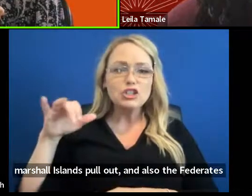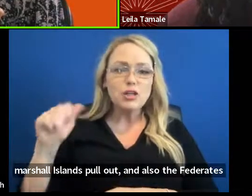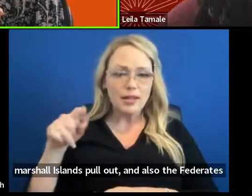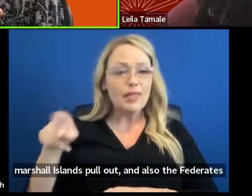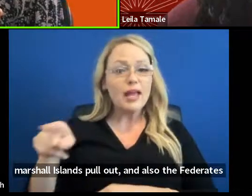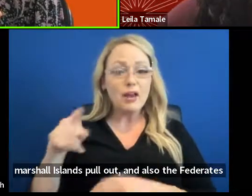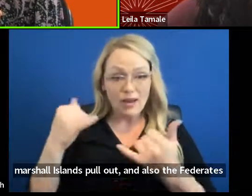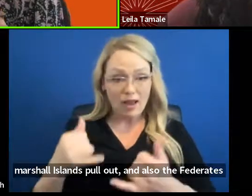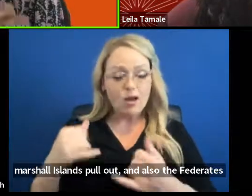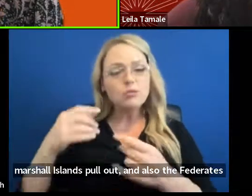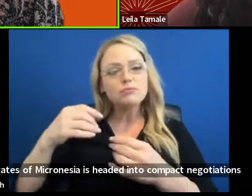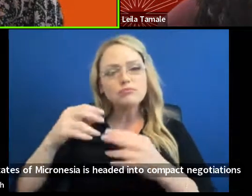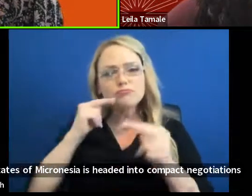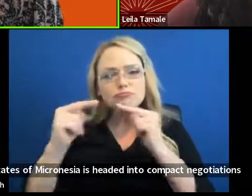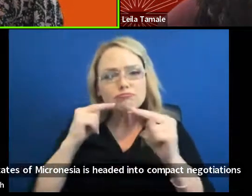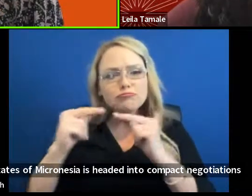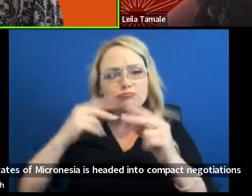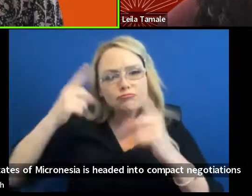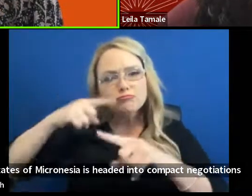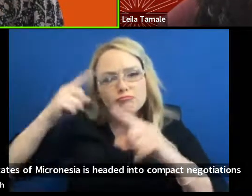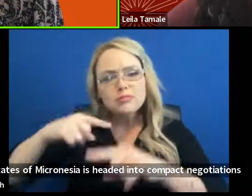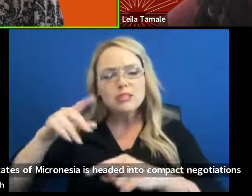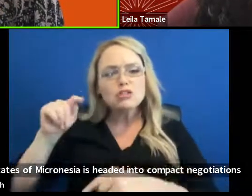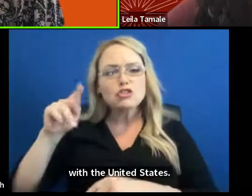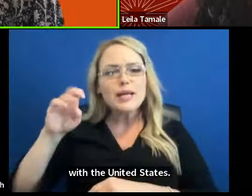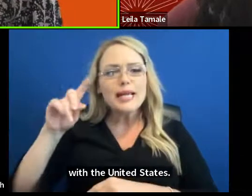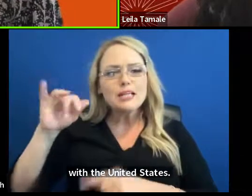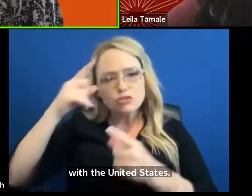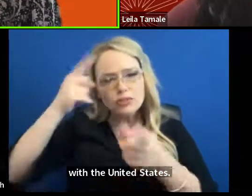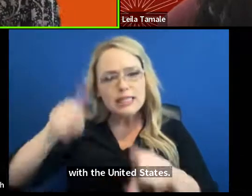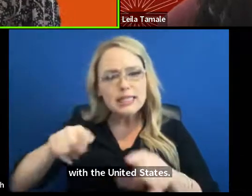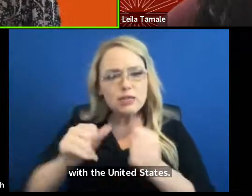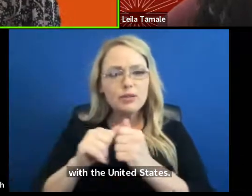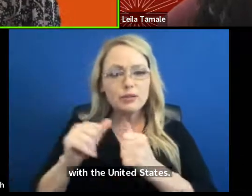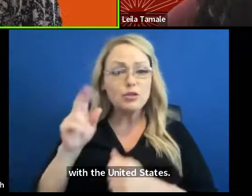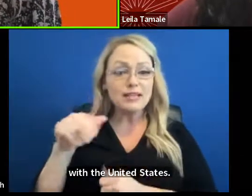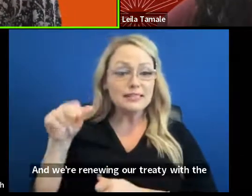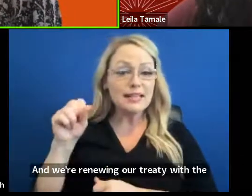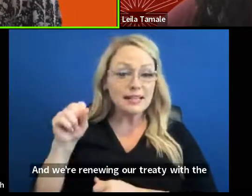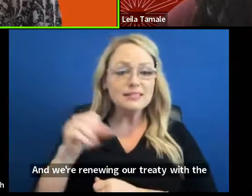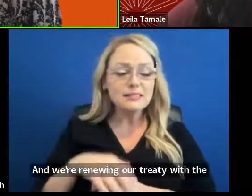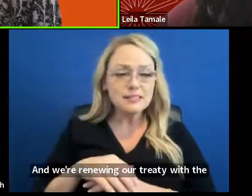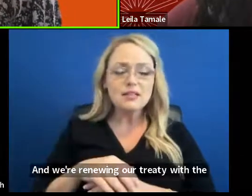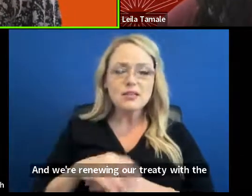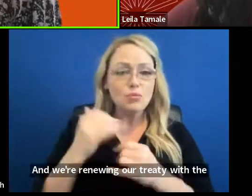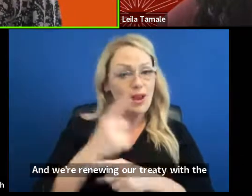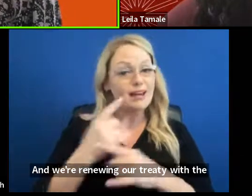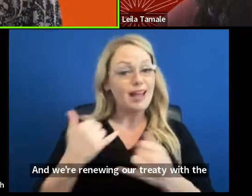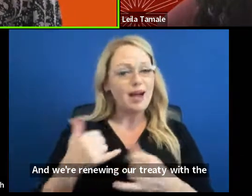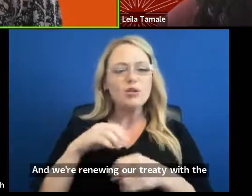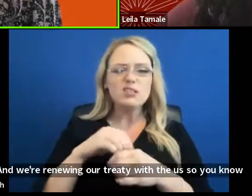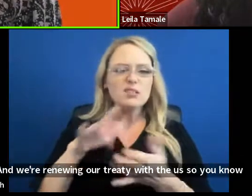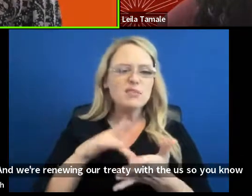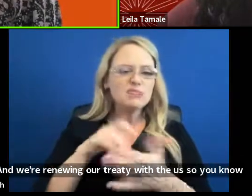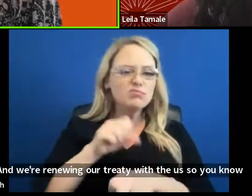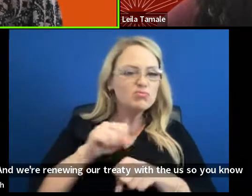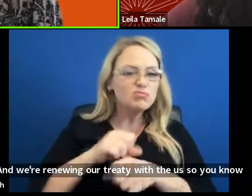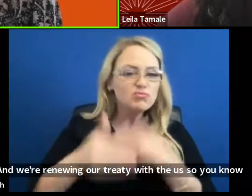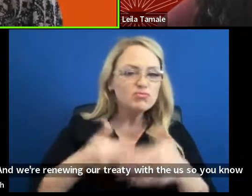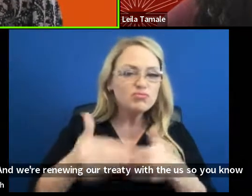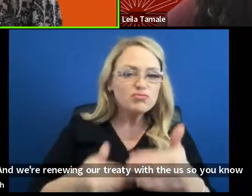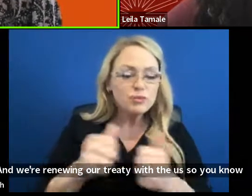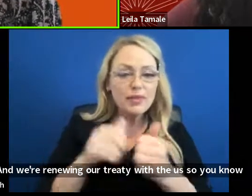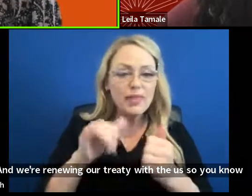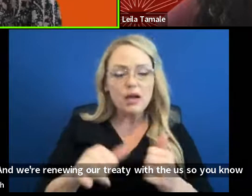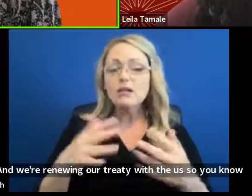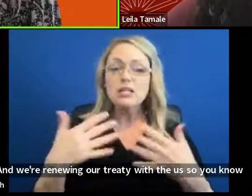United States, and we're renewing our treaty with the US. So, you know, we're in a really critical state right now, because